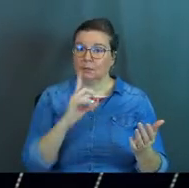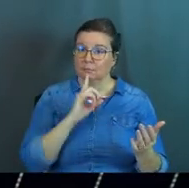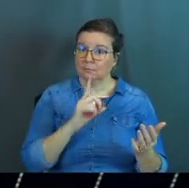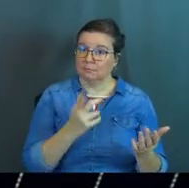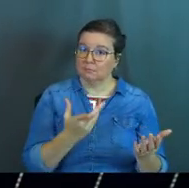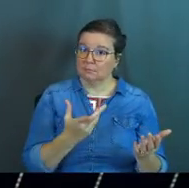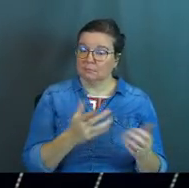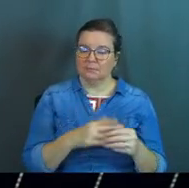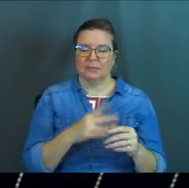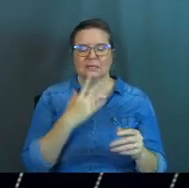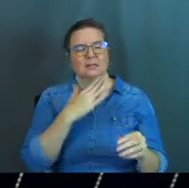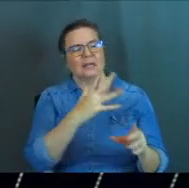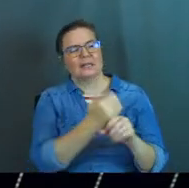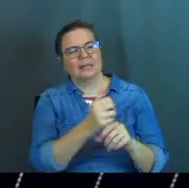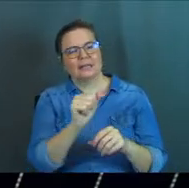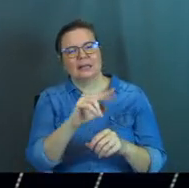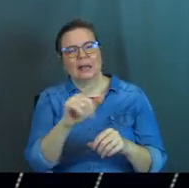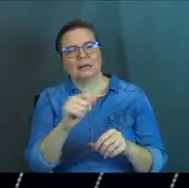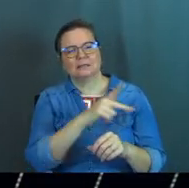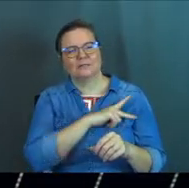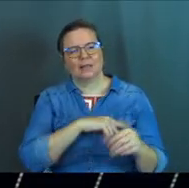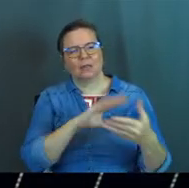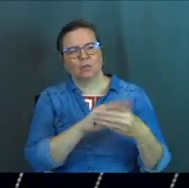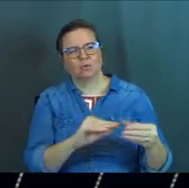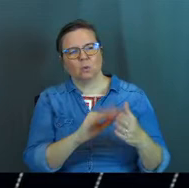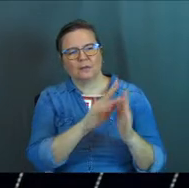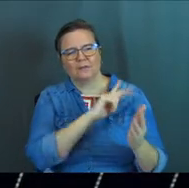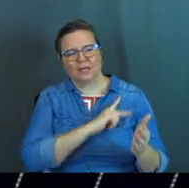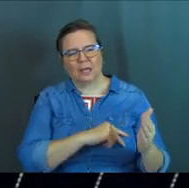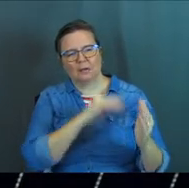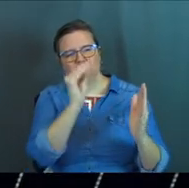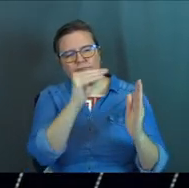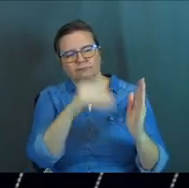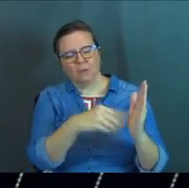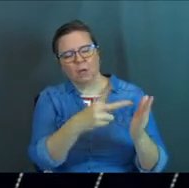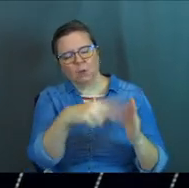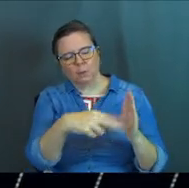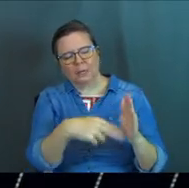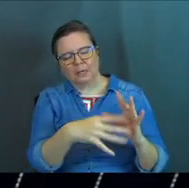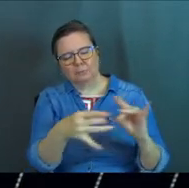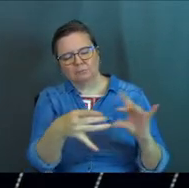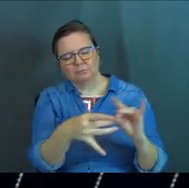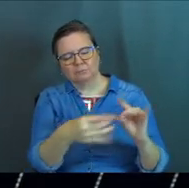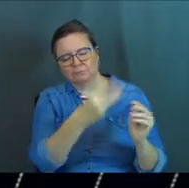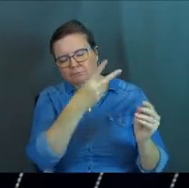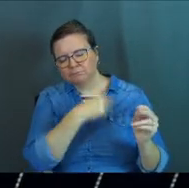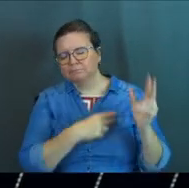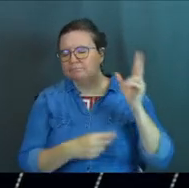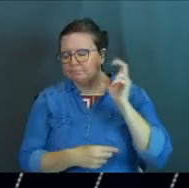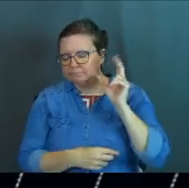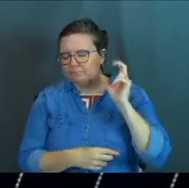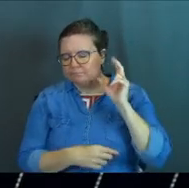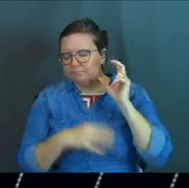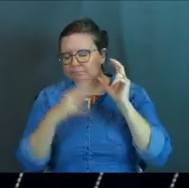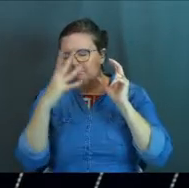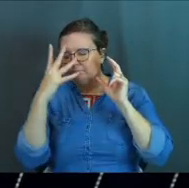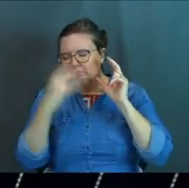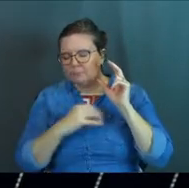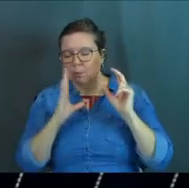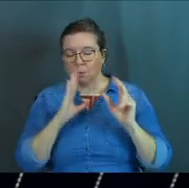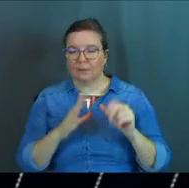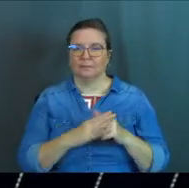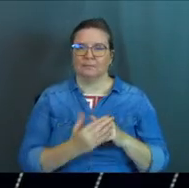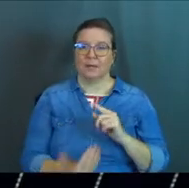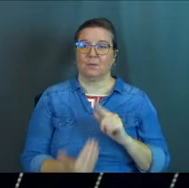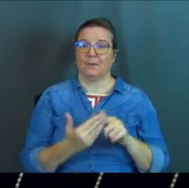literally. He says, get the annals of the king, and I want you to read them to me and remind me of some of my greatest hits. Doesn't this sound like a